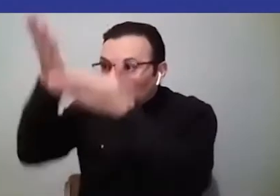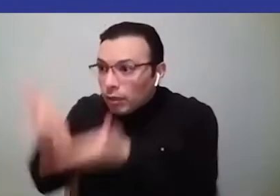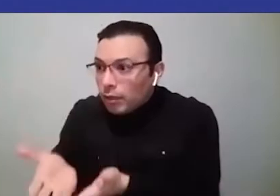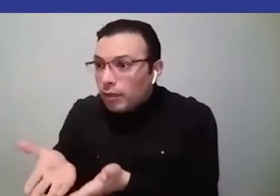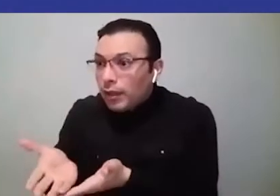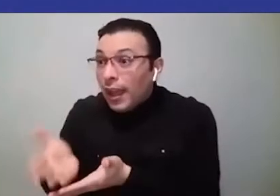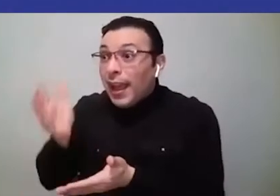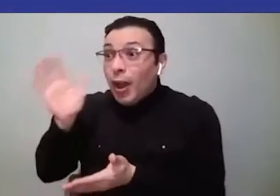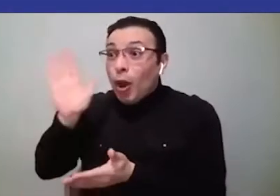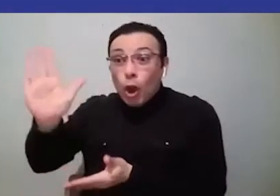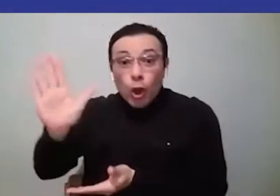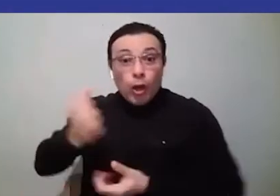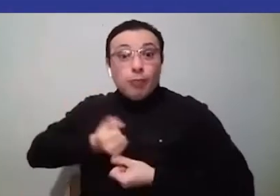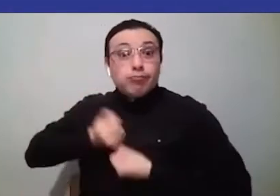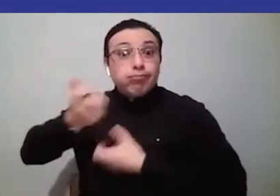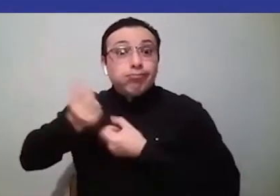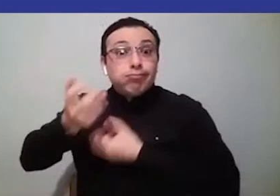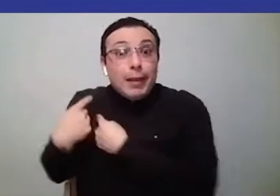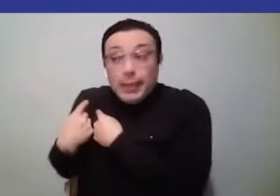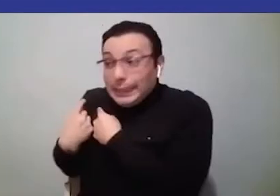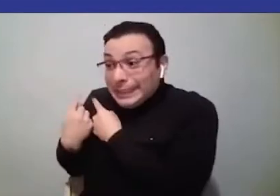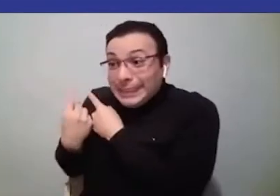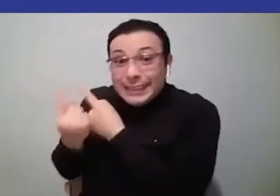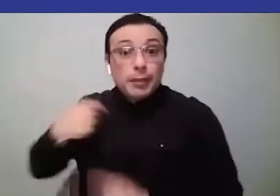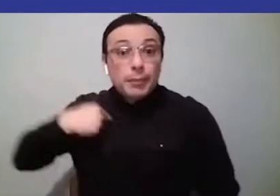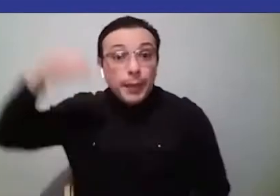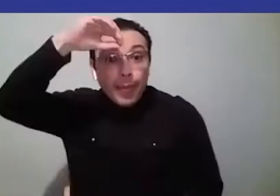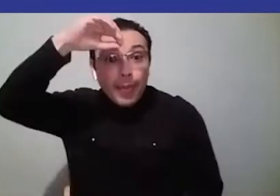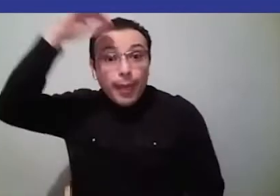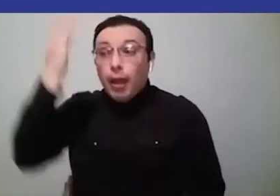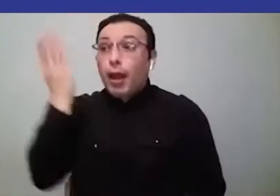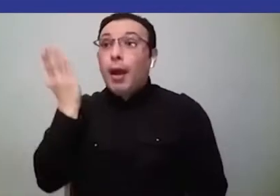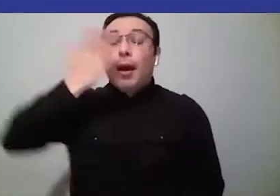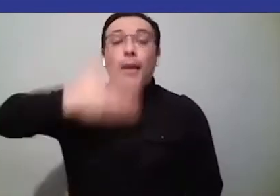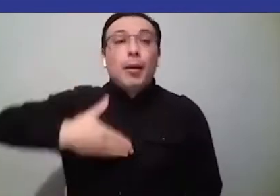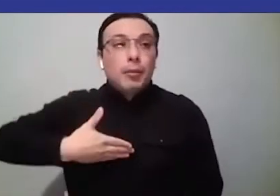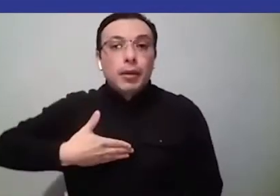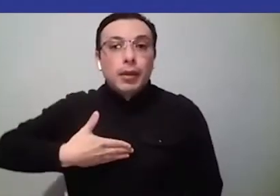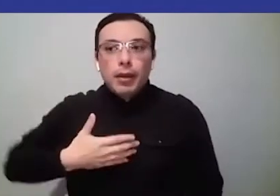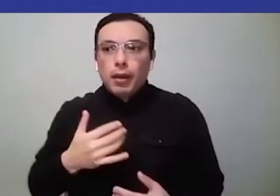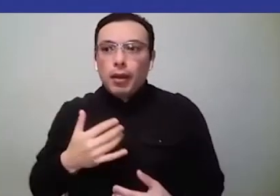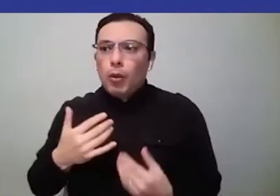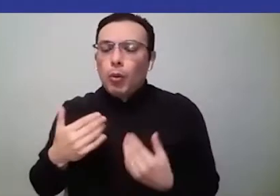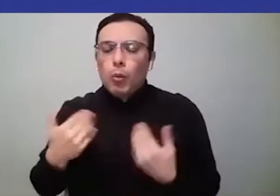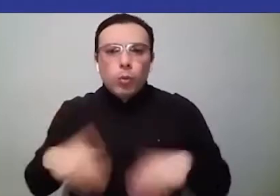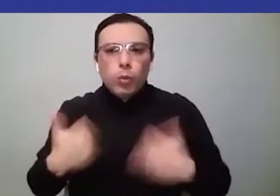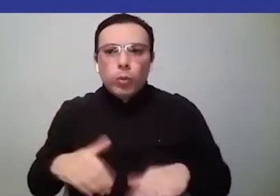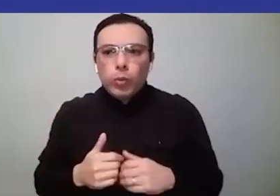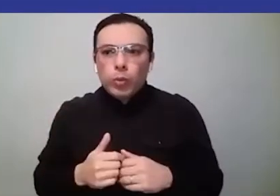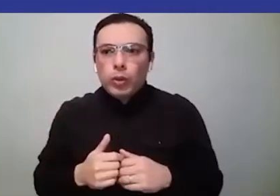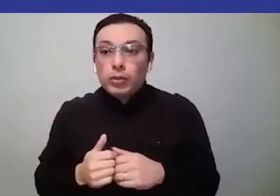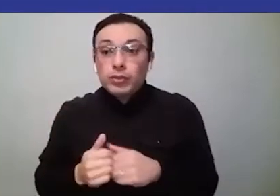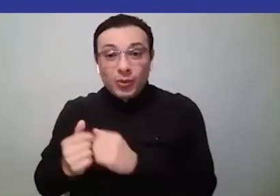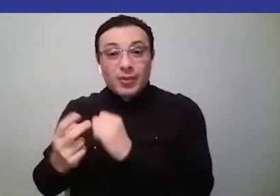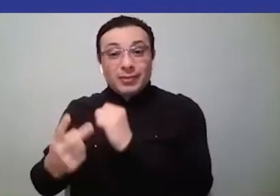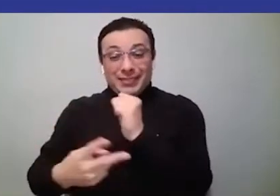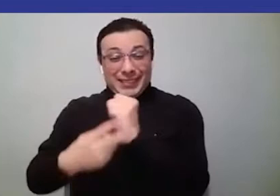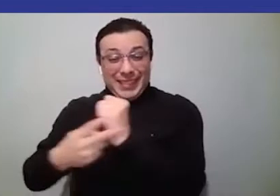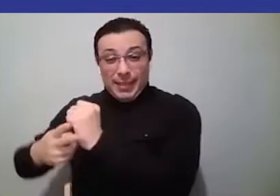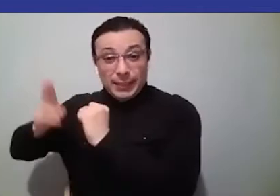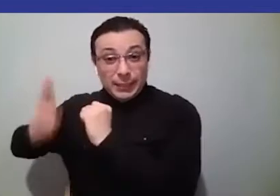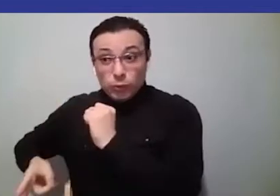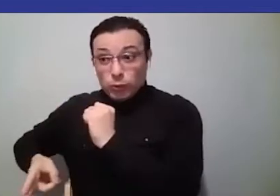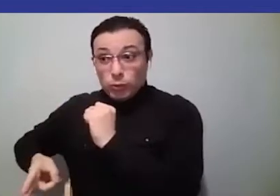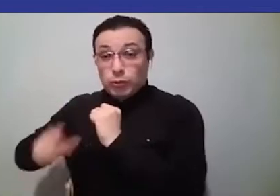things. Like, what are the possibilities of connecting to ancestors or relatives in the archive, and what resonances are